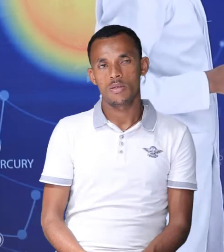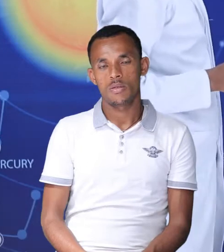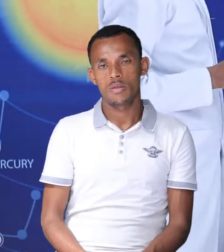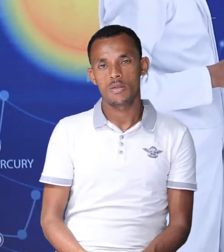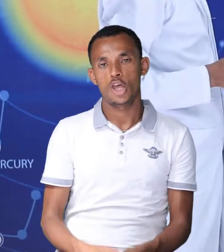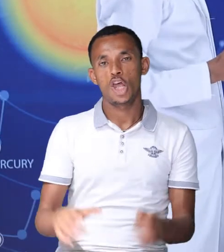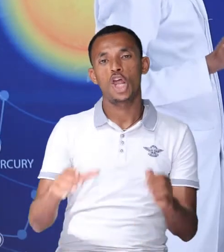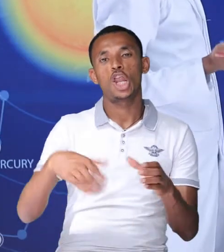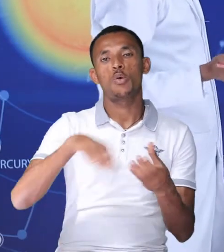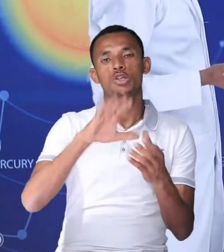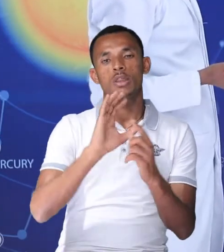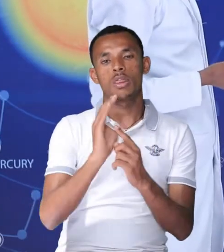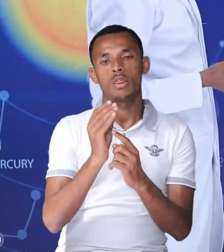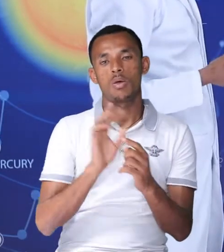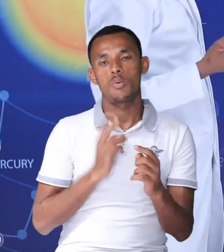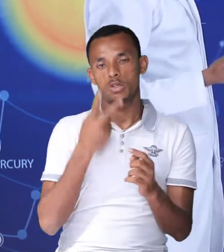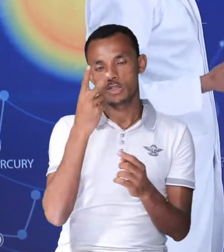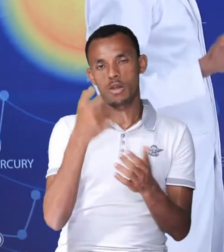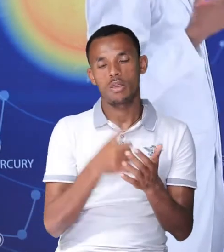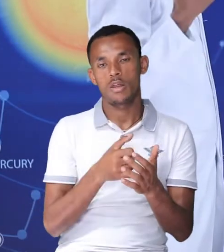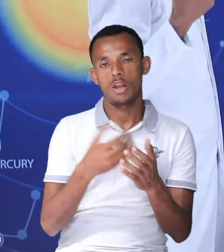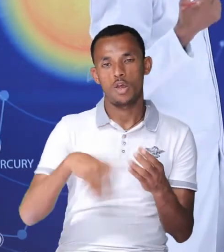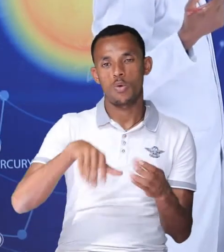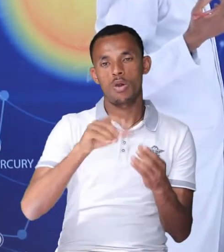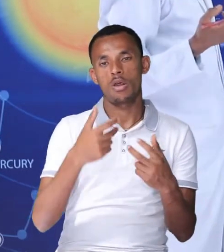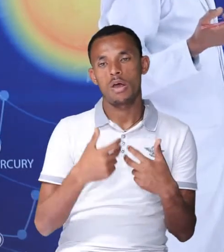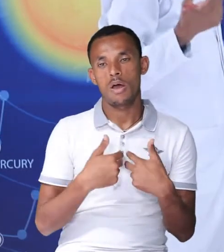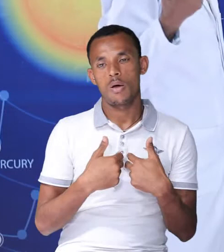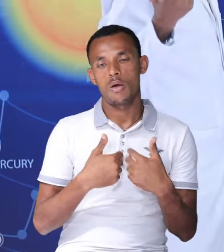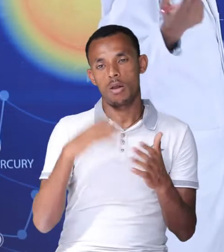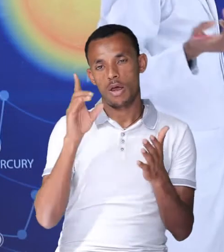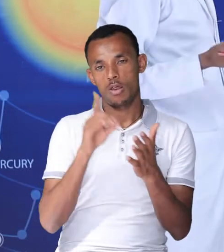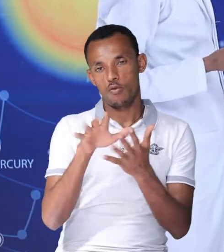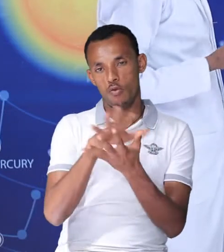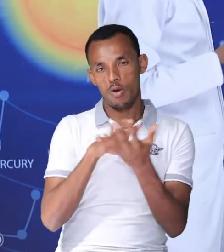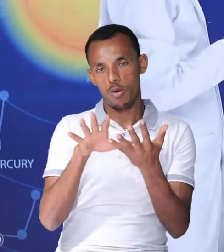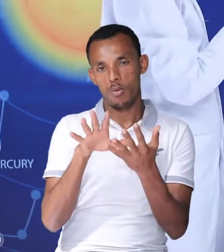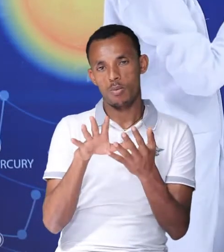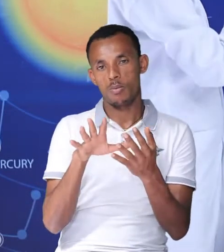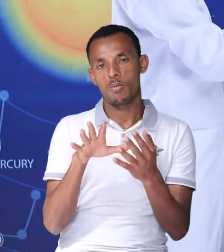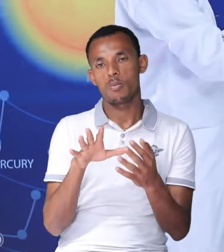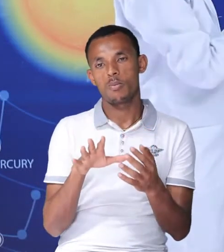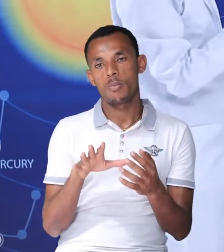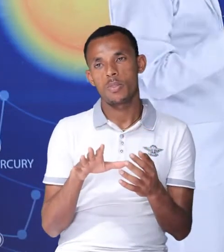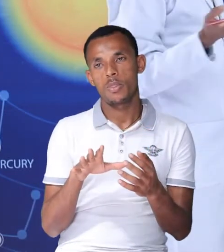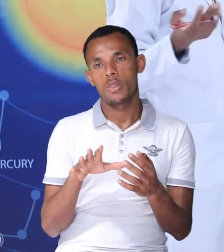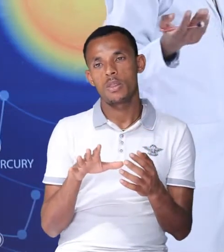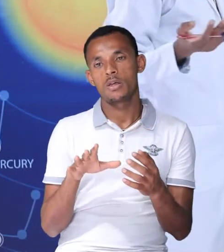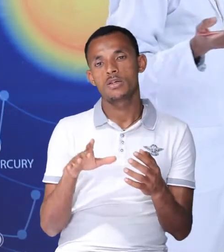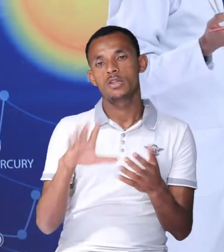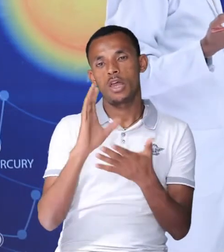The liquid states. We have seen it. Liquids have definite volume, indefinite shape. They